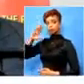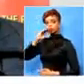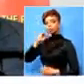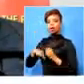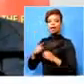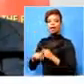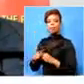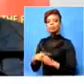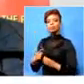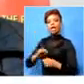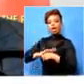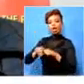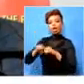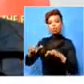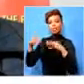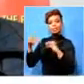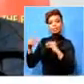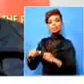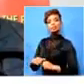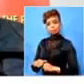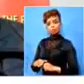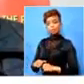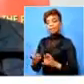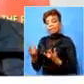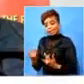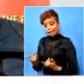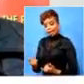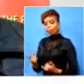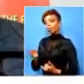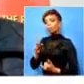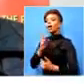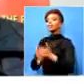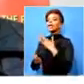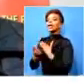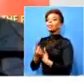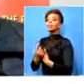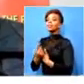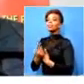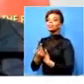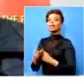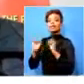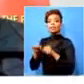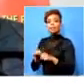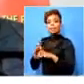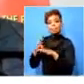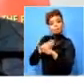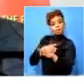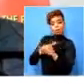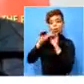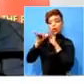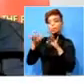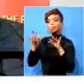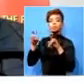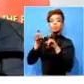party suggest be done right now with regard to what is going on? Never mind what's gone before, just looking at how